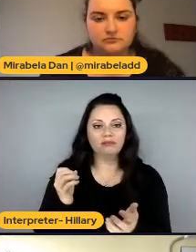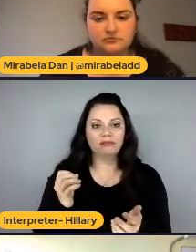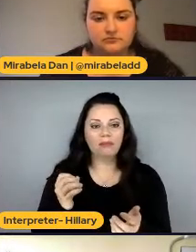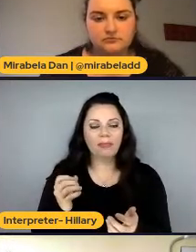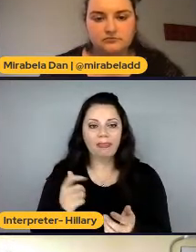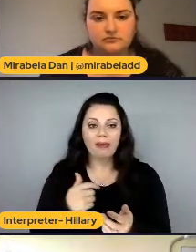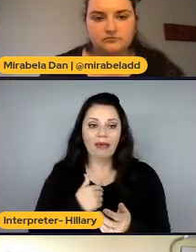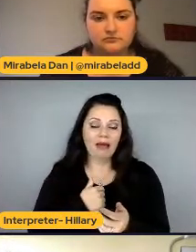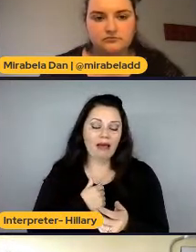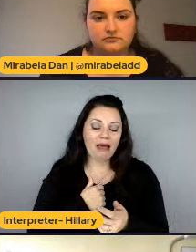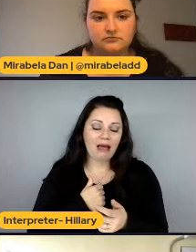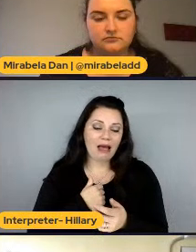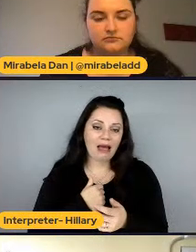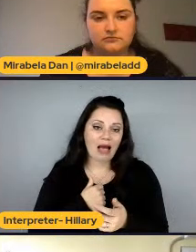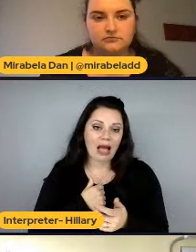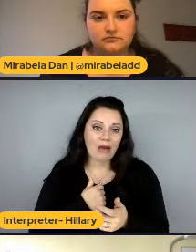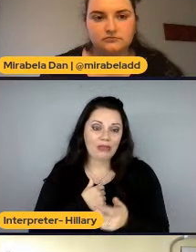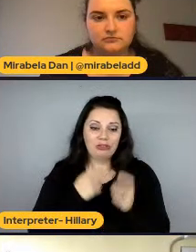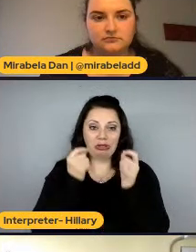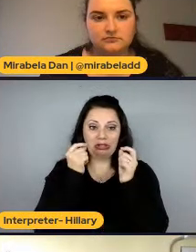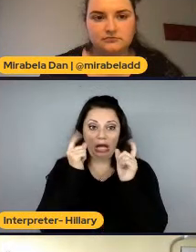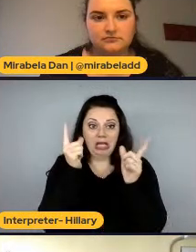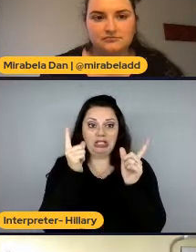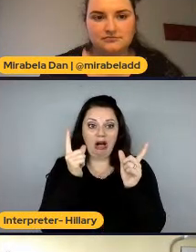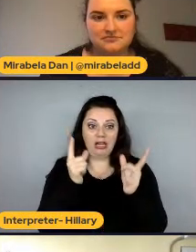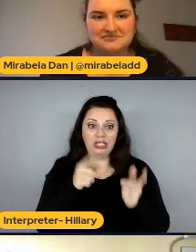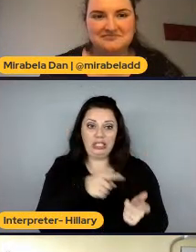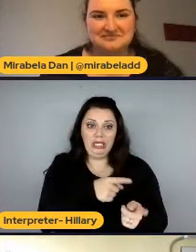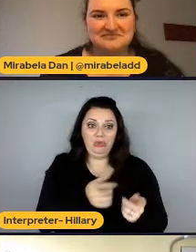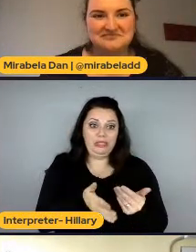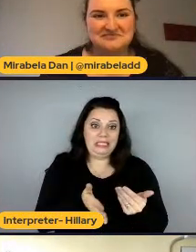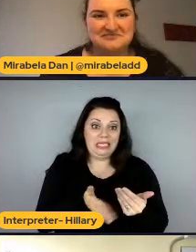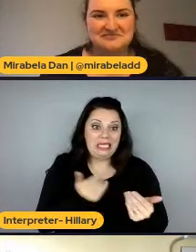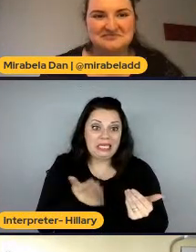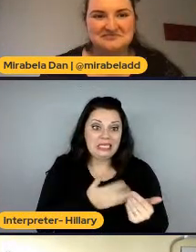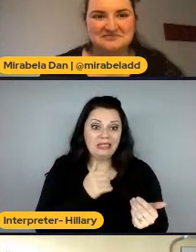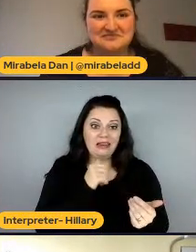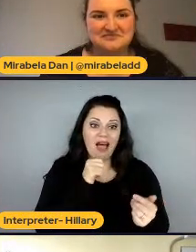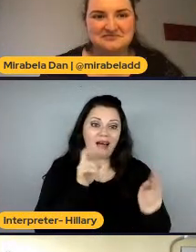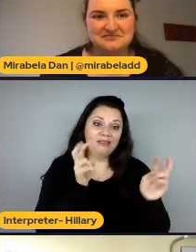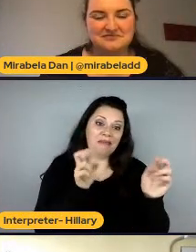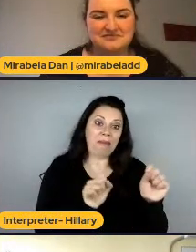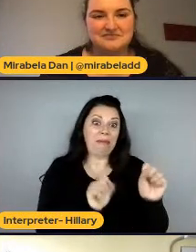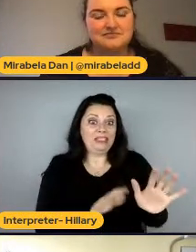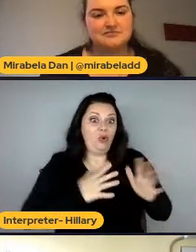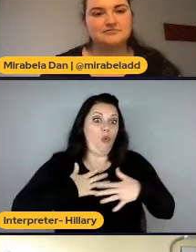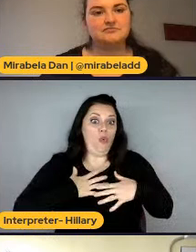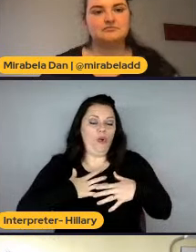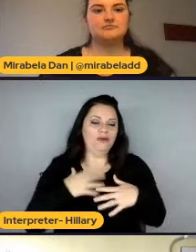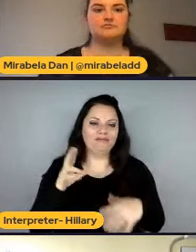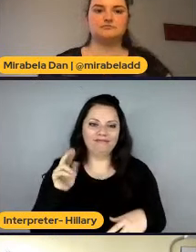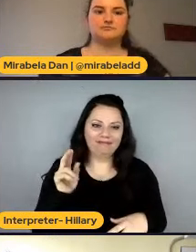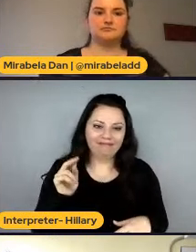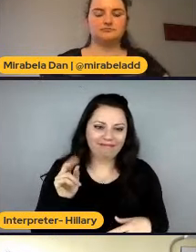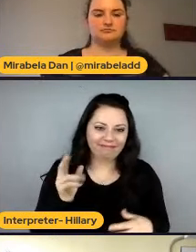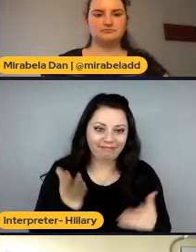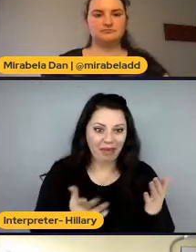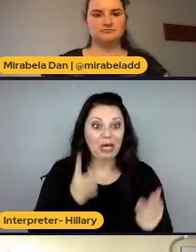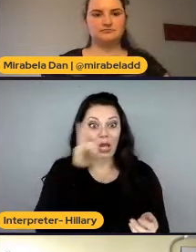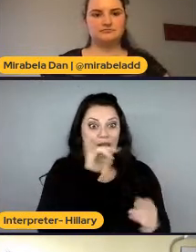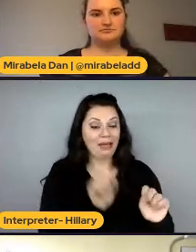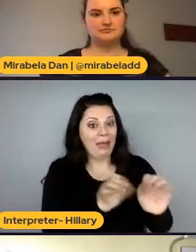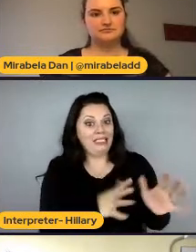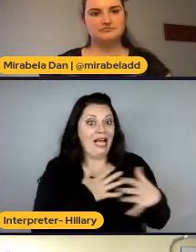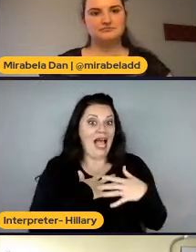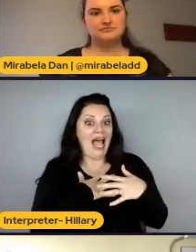I was just astonished by how easy that was, and it was no magic at all. So it maybe looks like it,